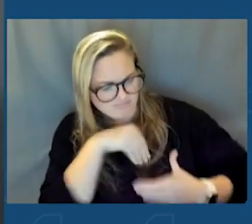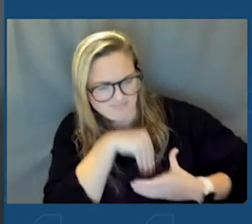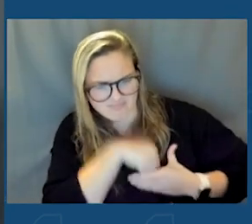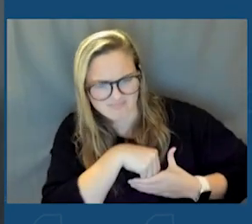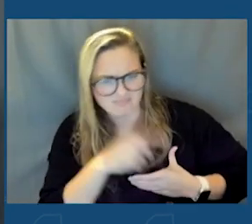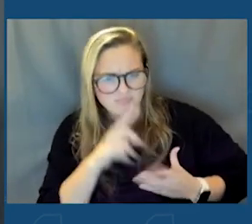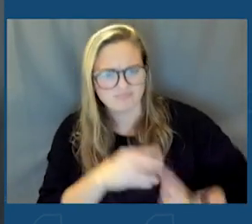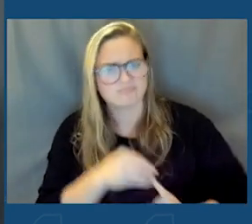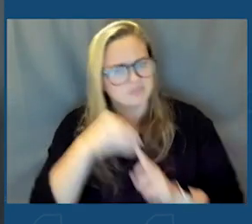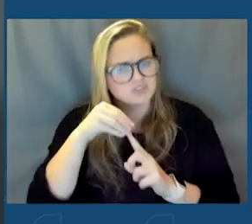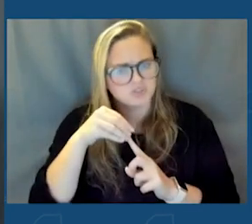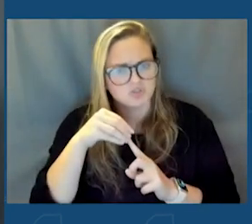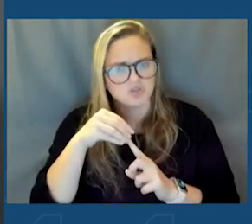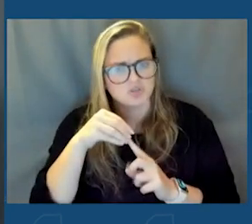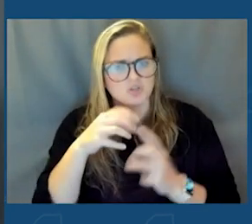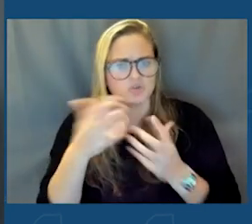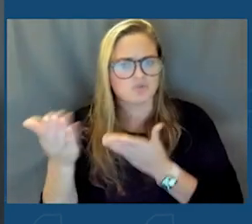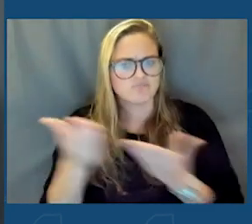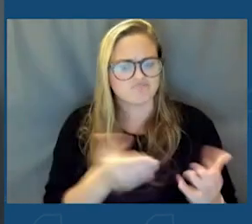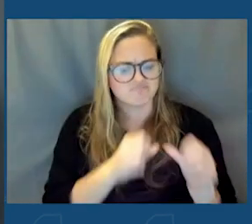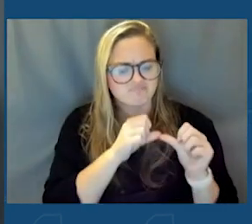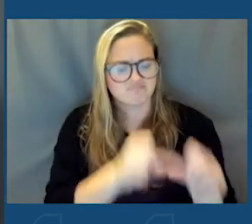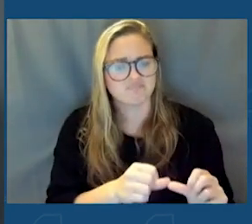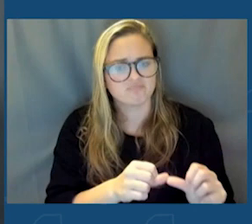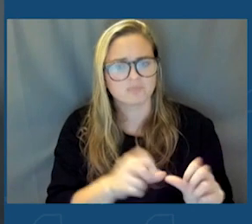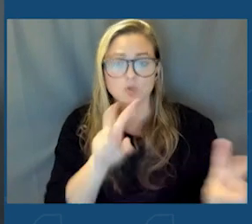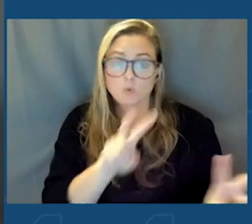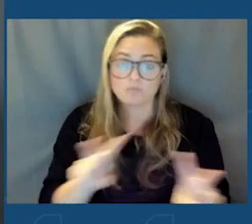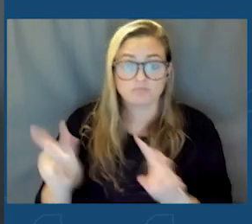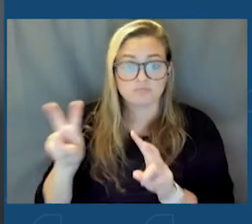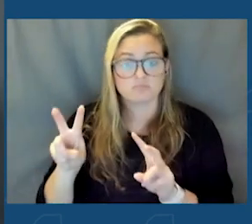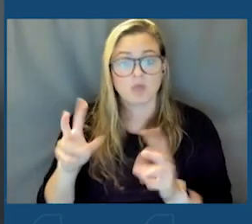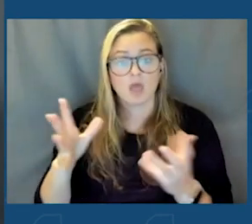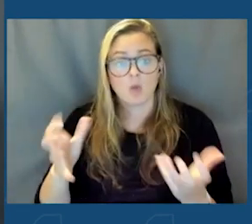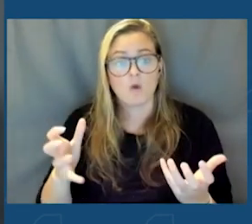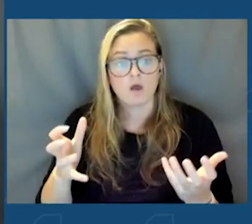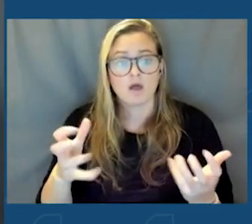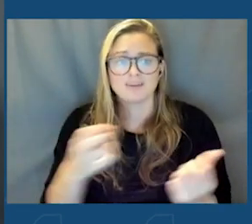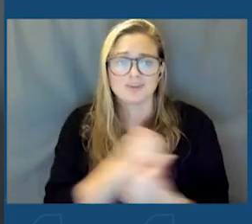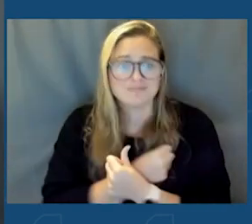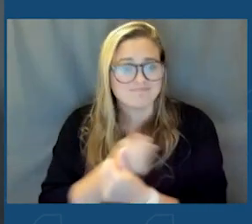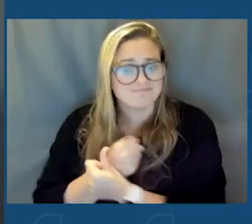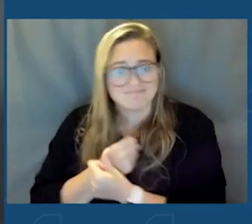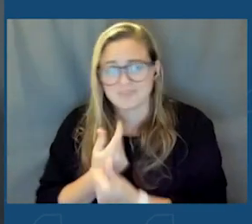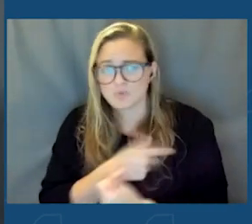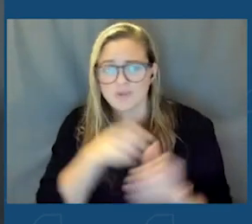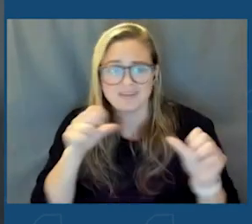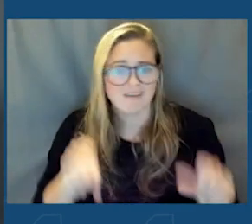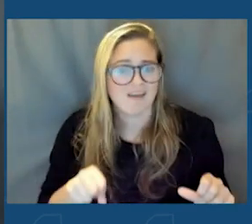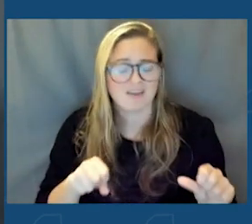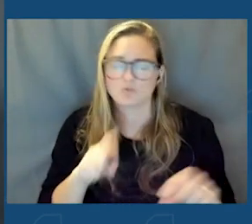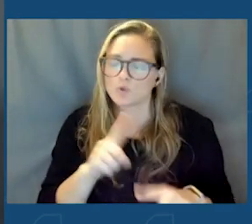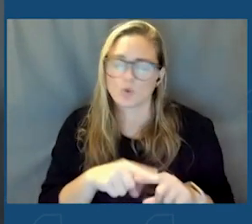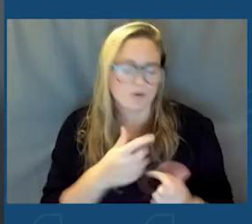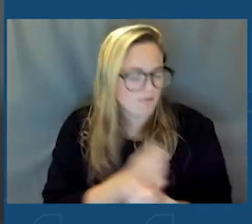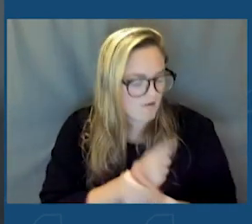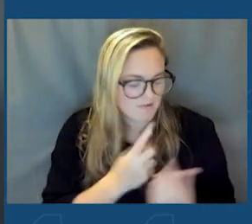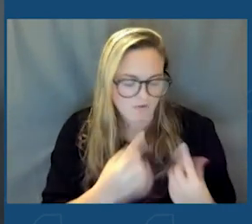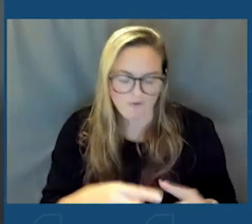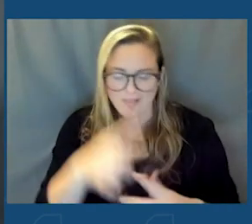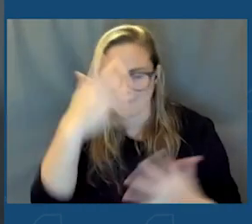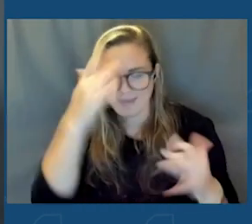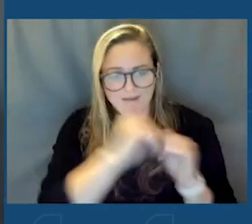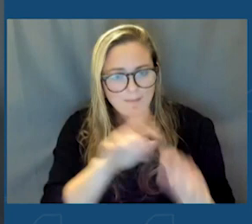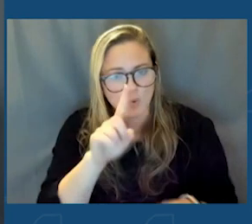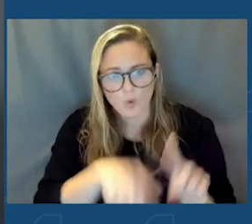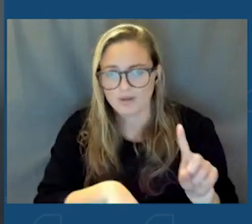special to carry this on. So I look at you, and I'm willing to give out as many hugs as we can because we weren't able to hug during the pandemic, because I